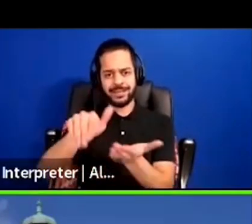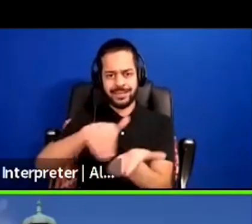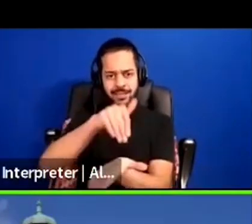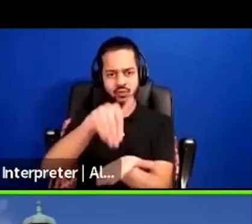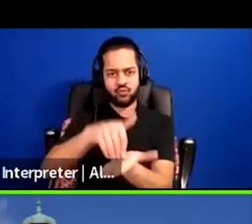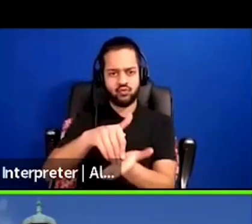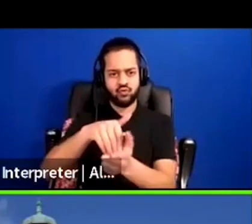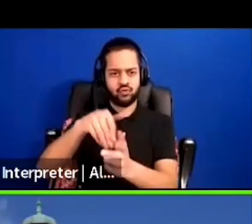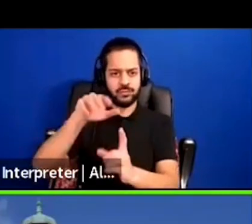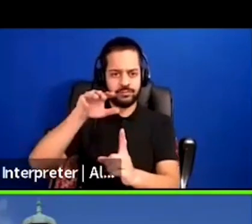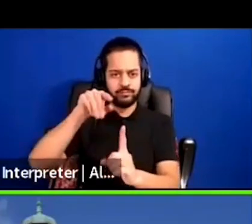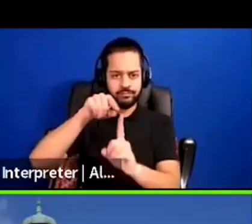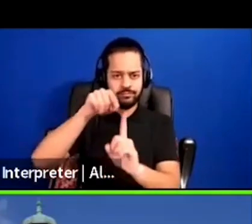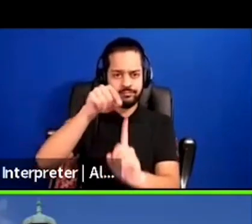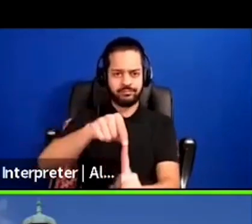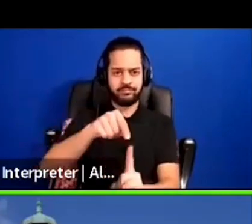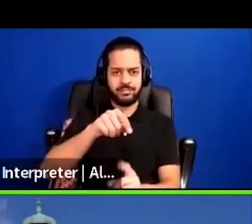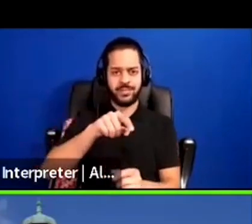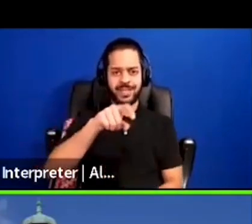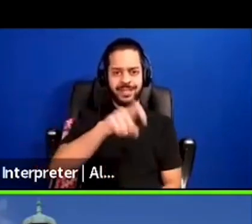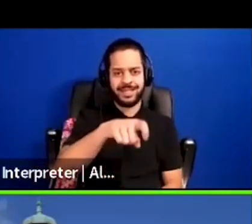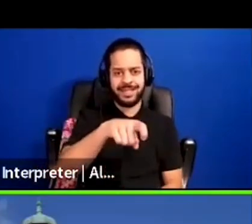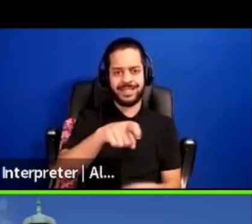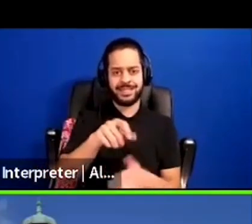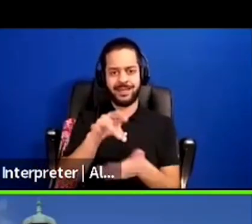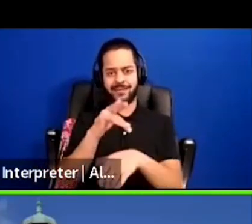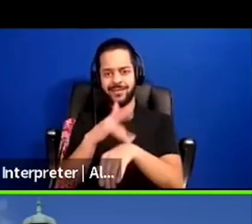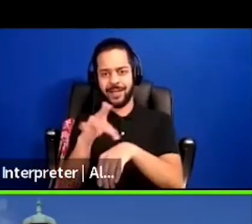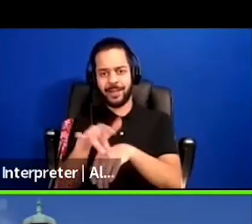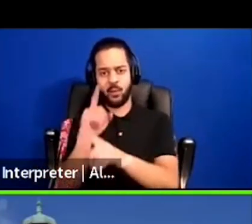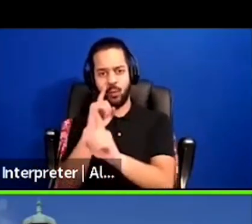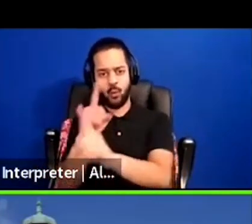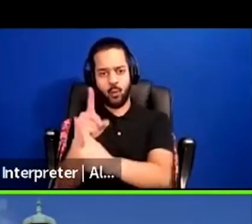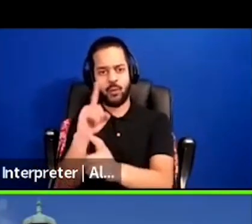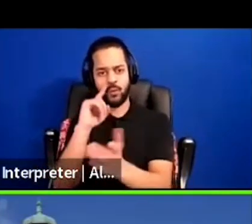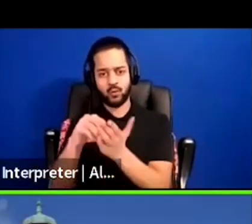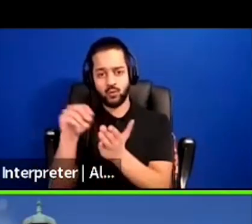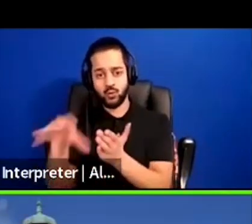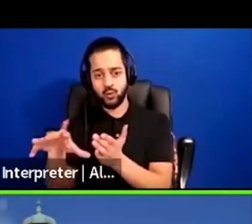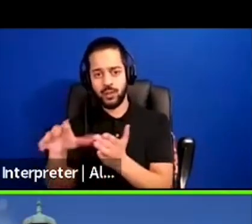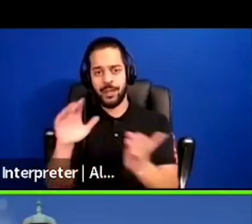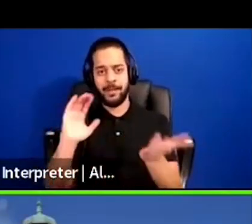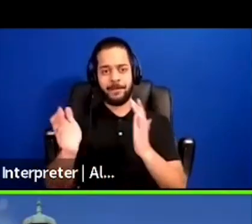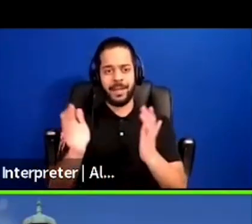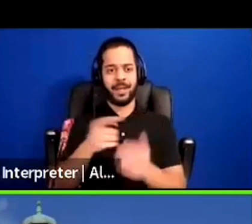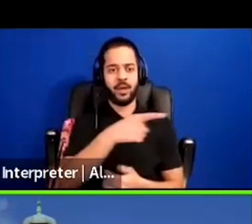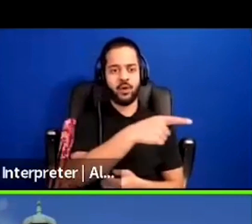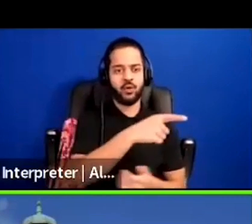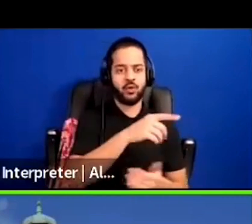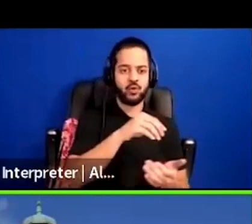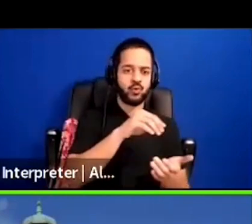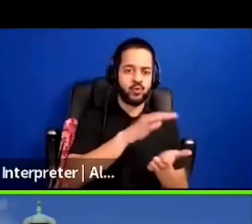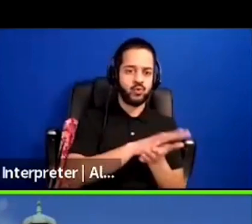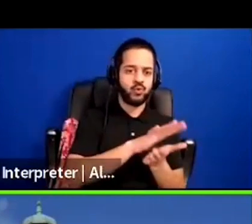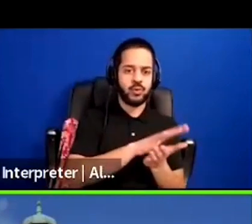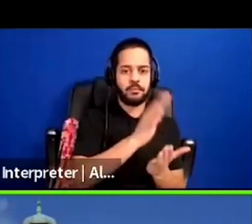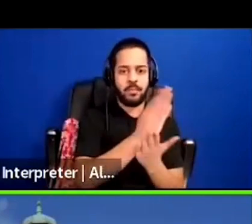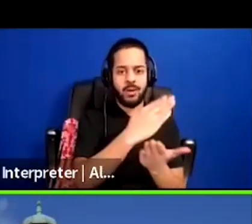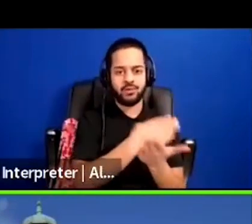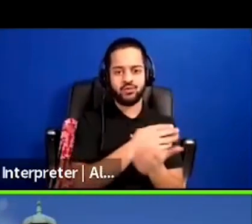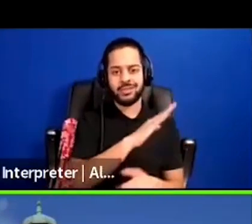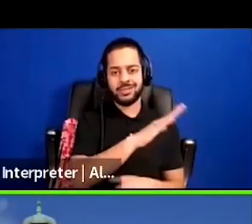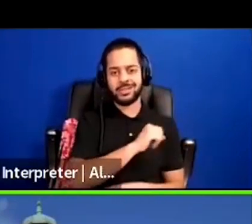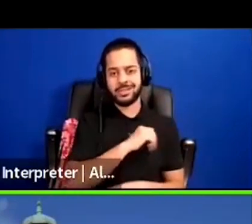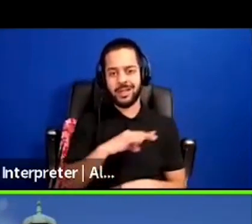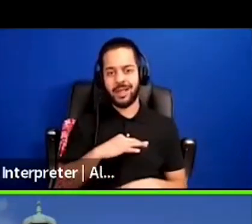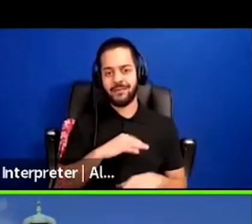center the needs, goals, and abilities of the student, as Dee put in the chat, versus the budget, the staffing, and the time. So does